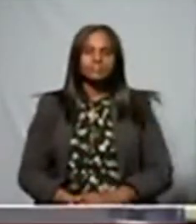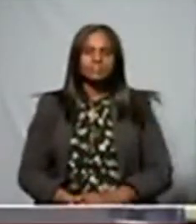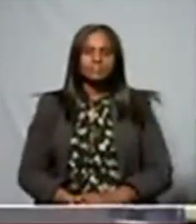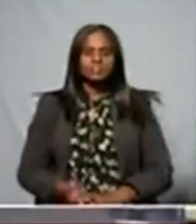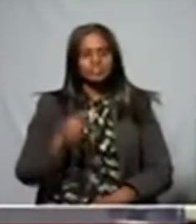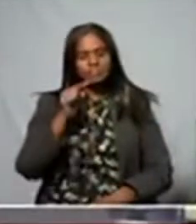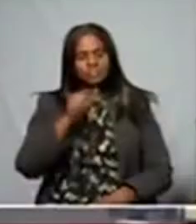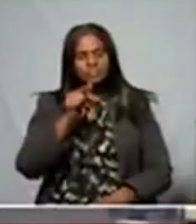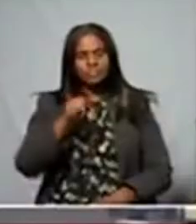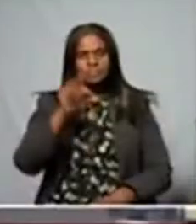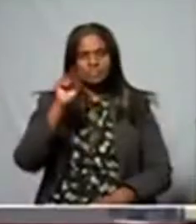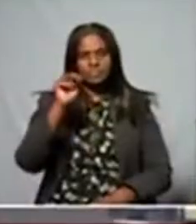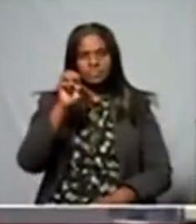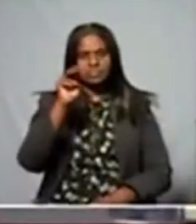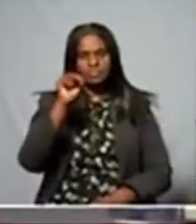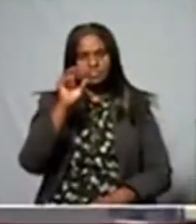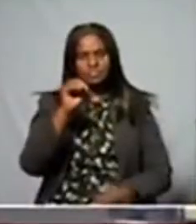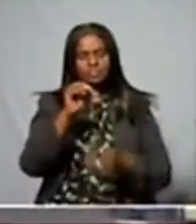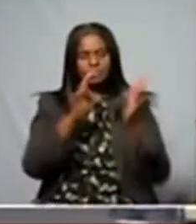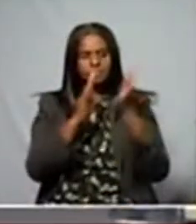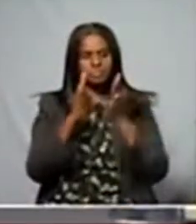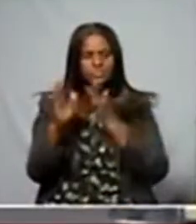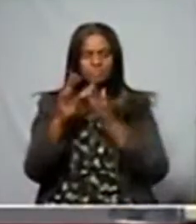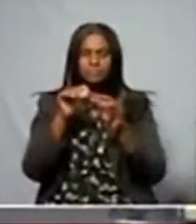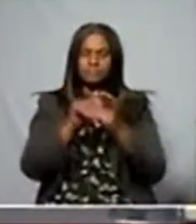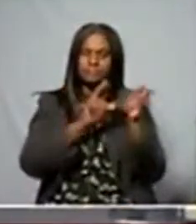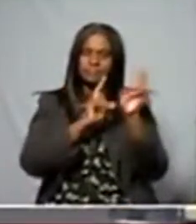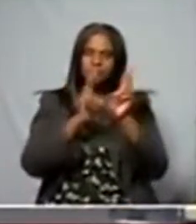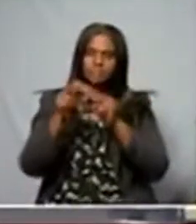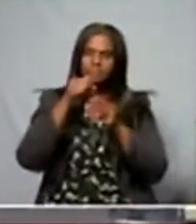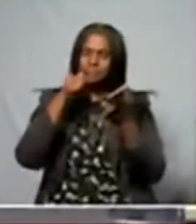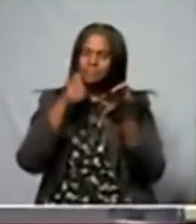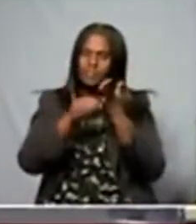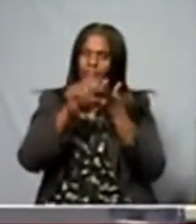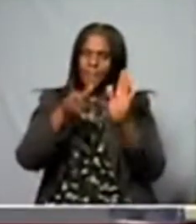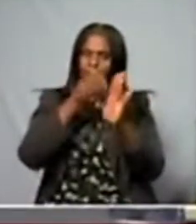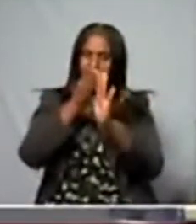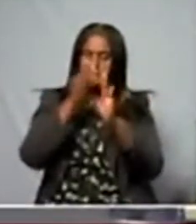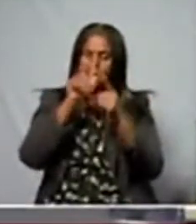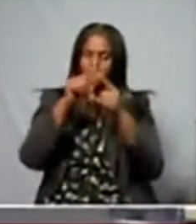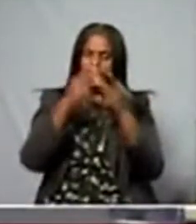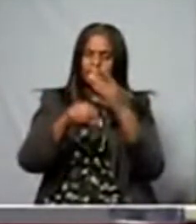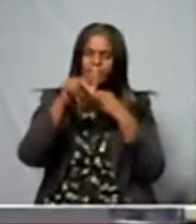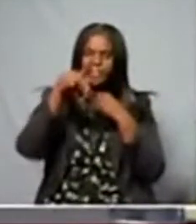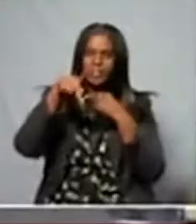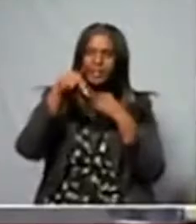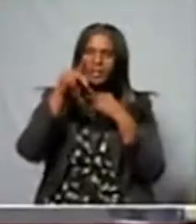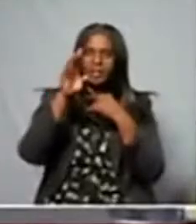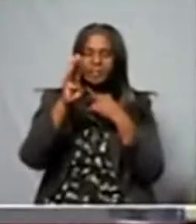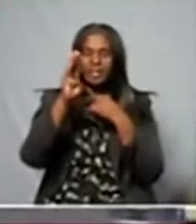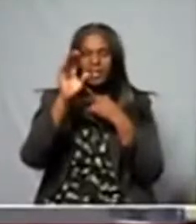This memorandum has been prepared in response to the letter referred to PBO